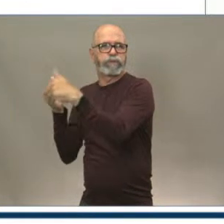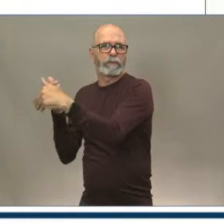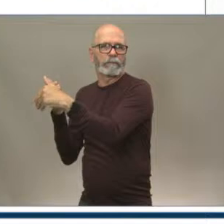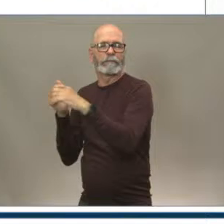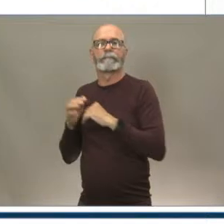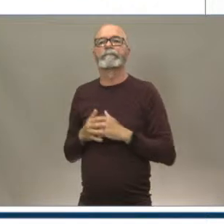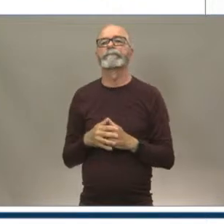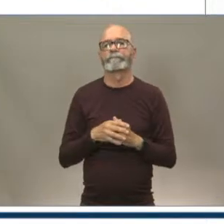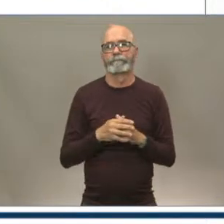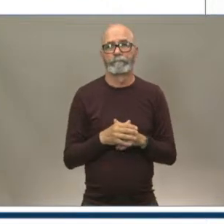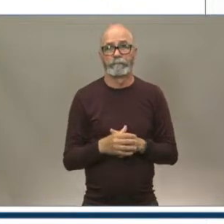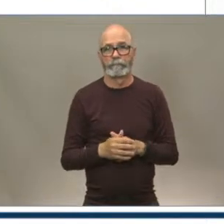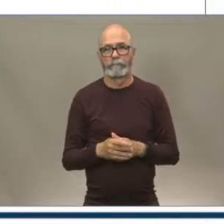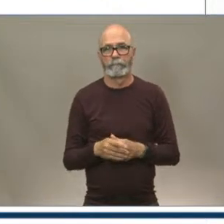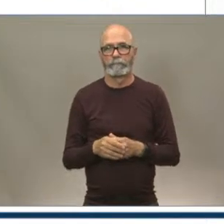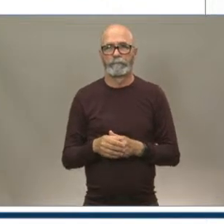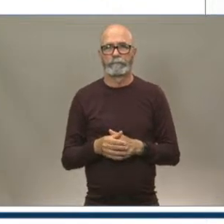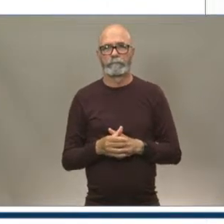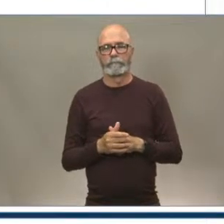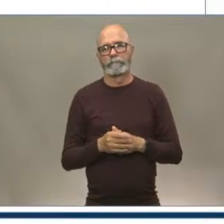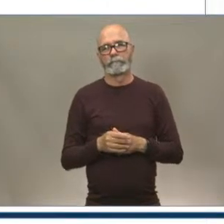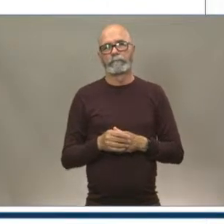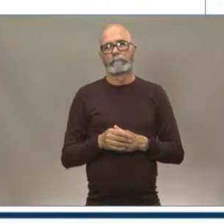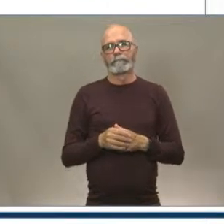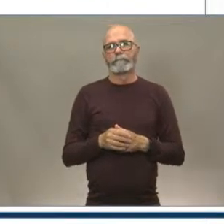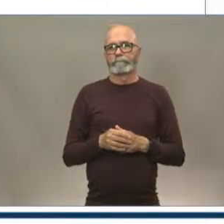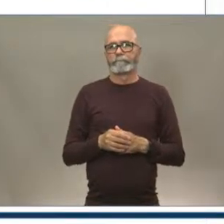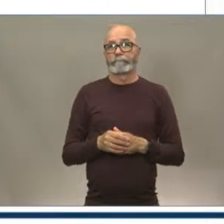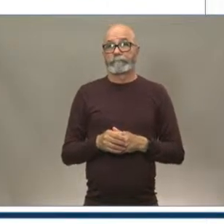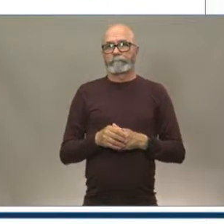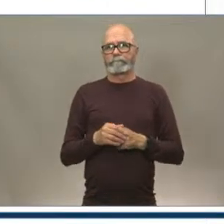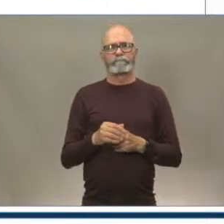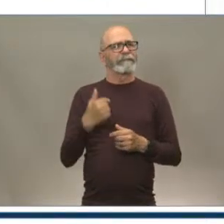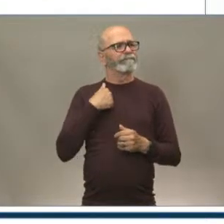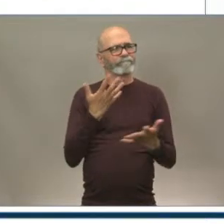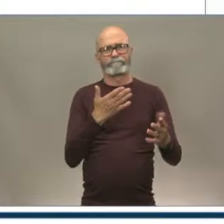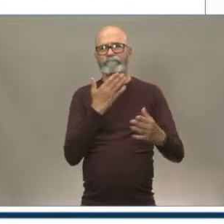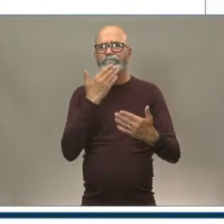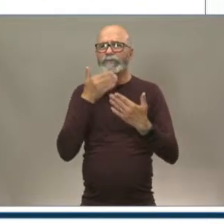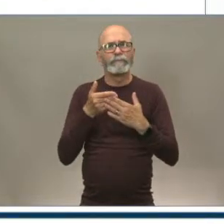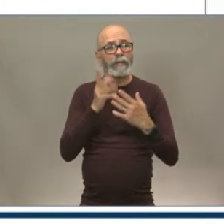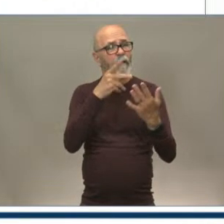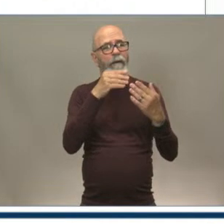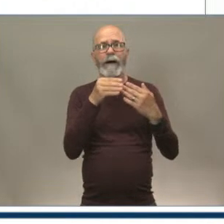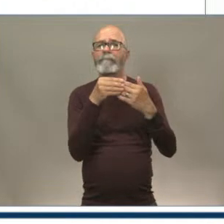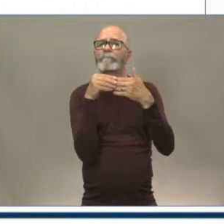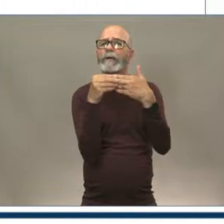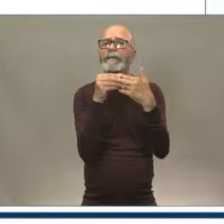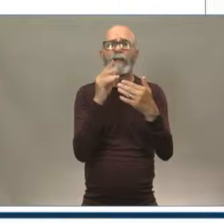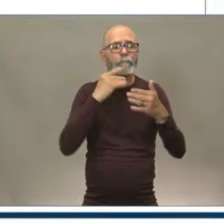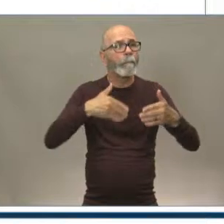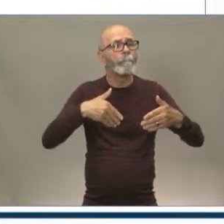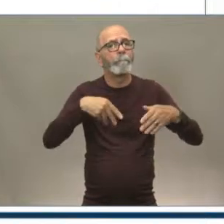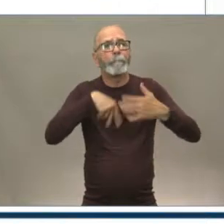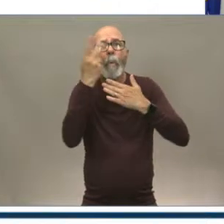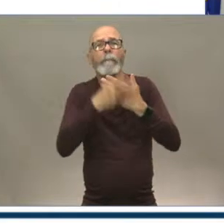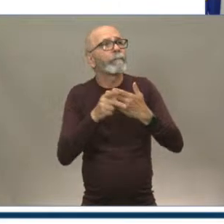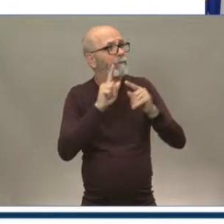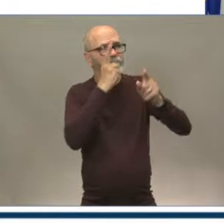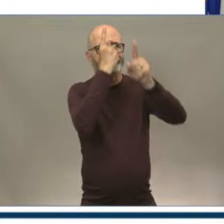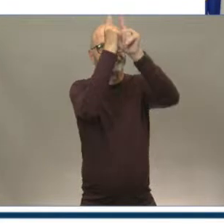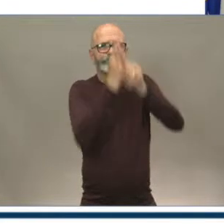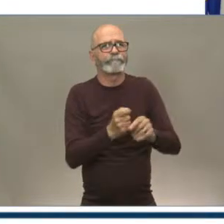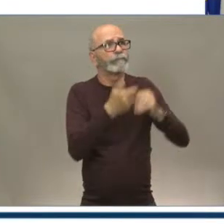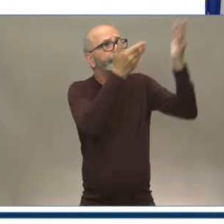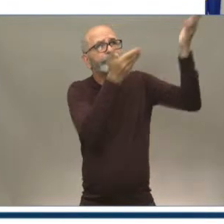We built an equitable, reliable, flexible vaccine program while waiting for our supply to increase from the federal government.